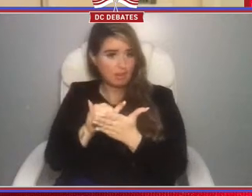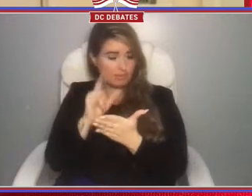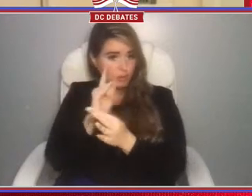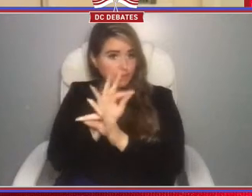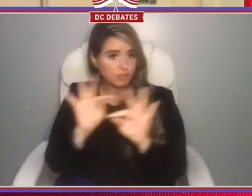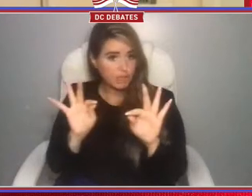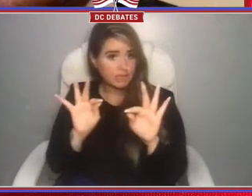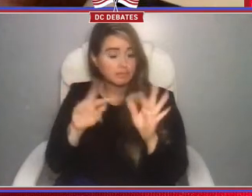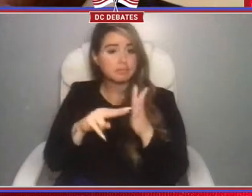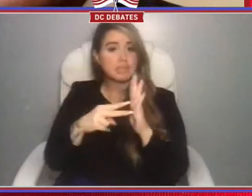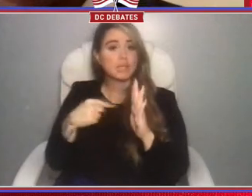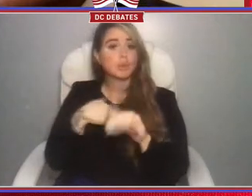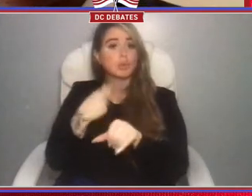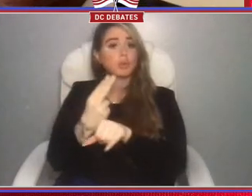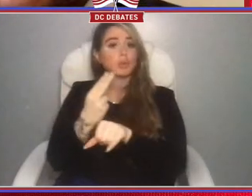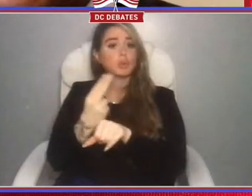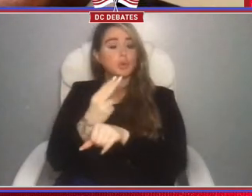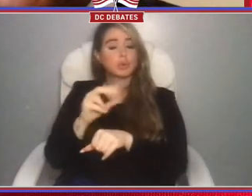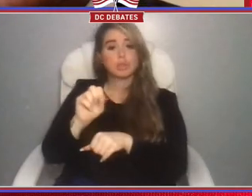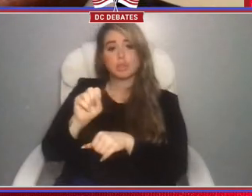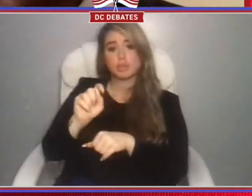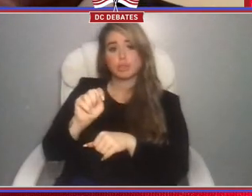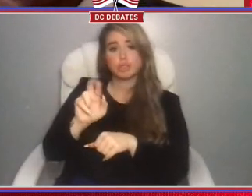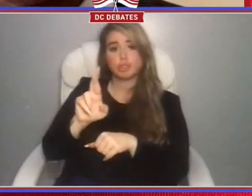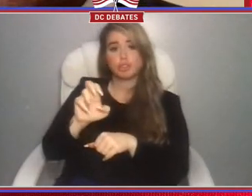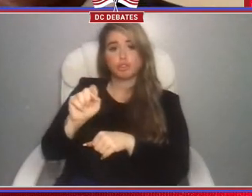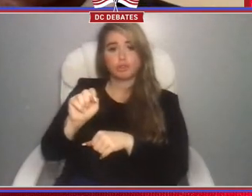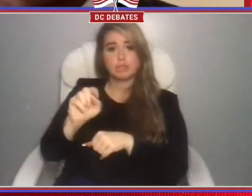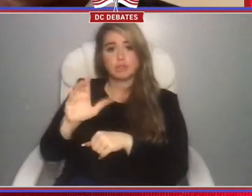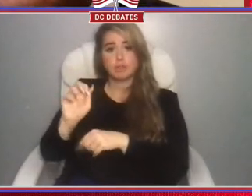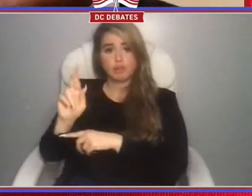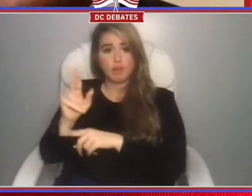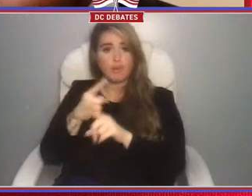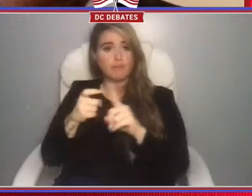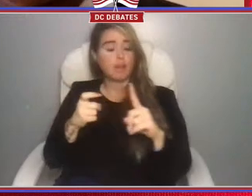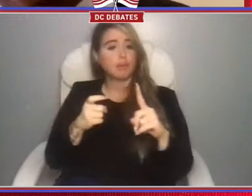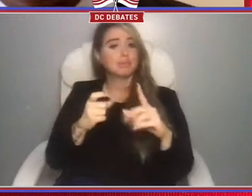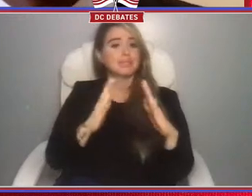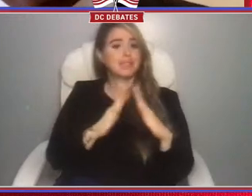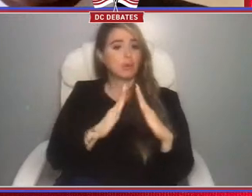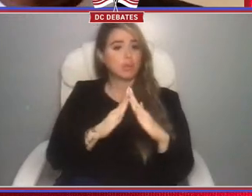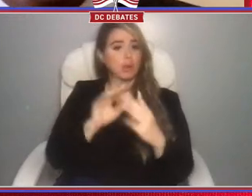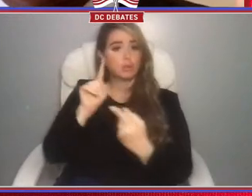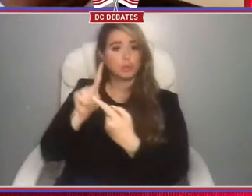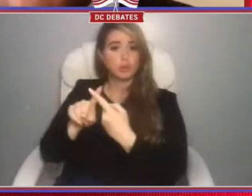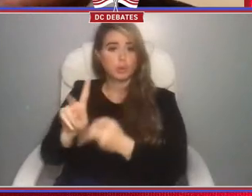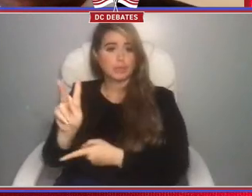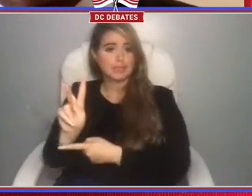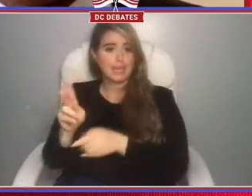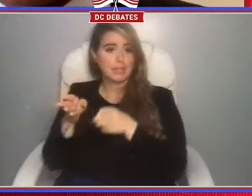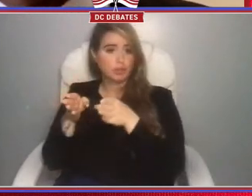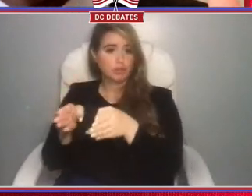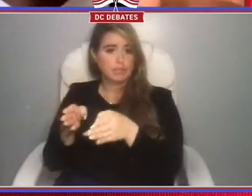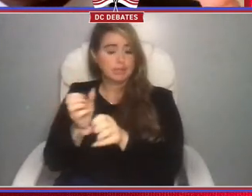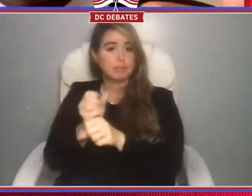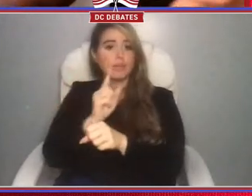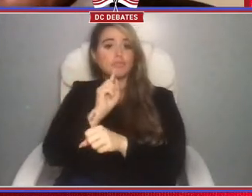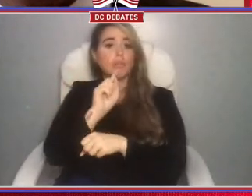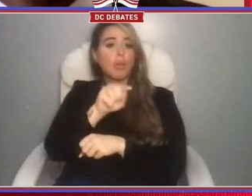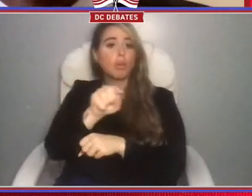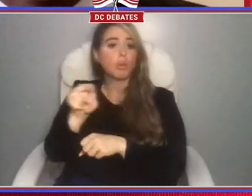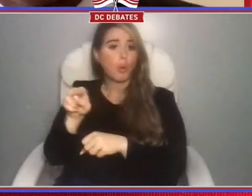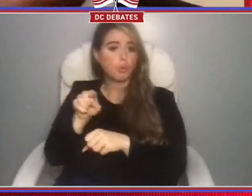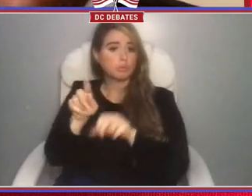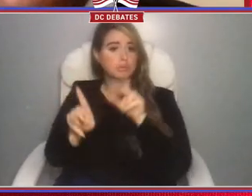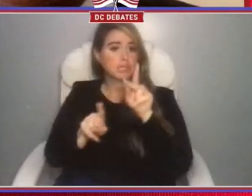to from Ward 7 to downtown K Street to ensure that those demographics that are most affected by not